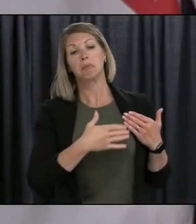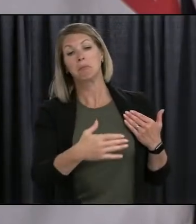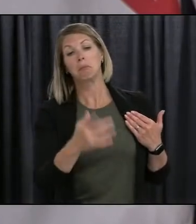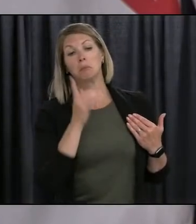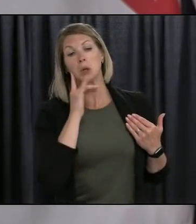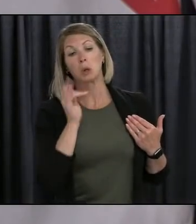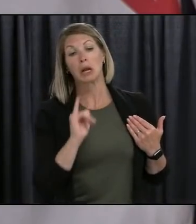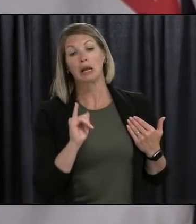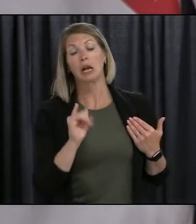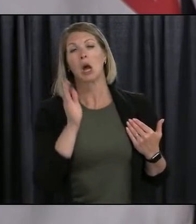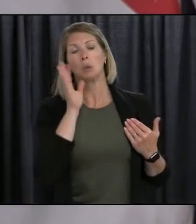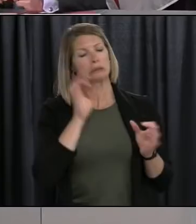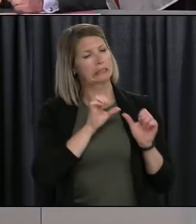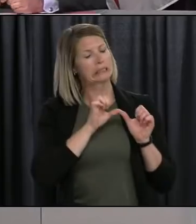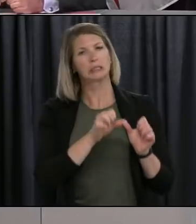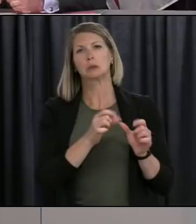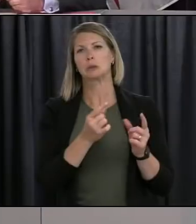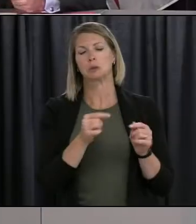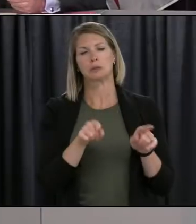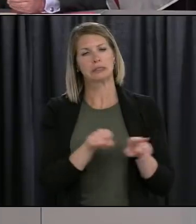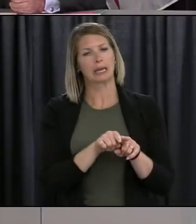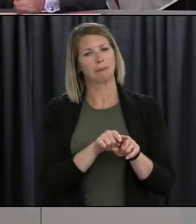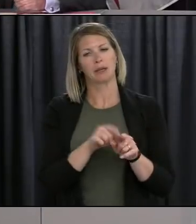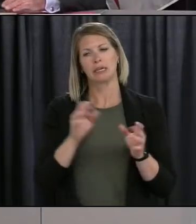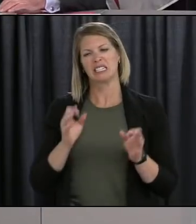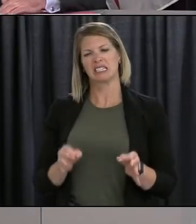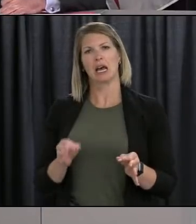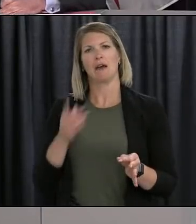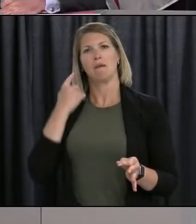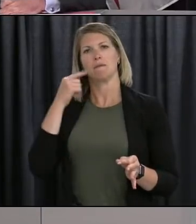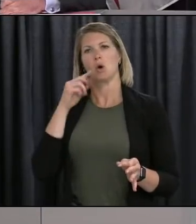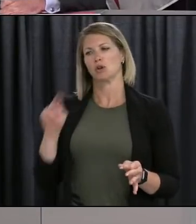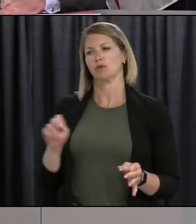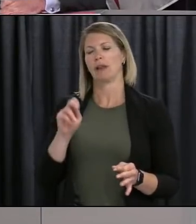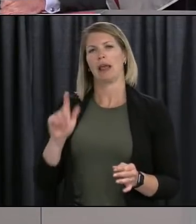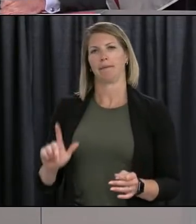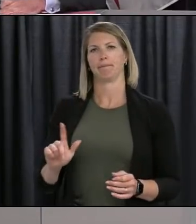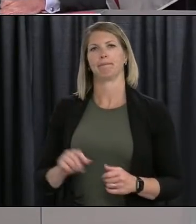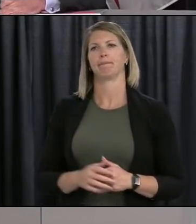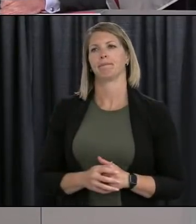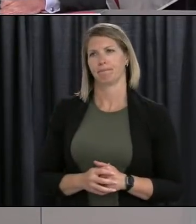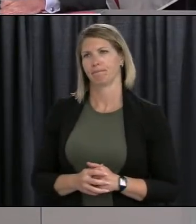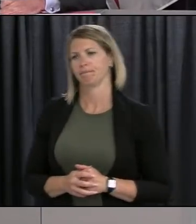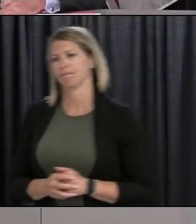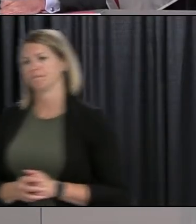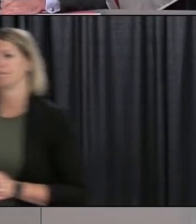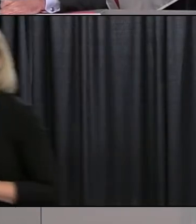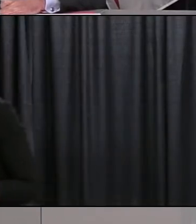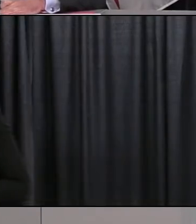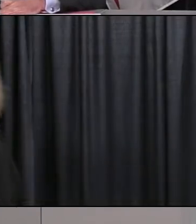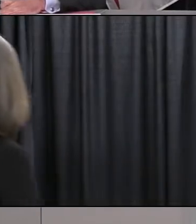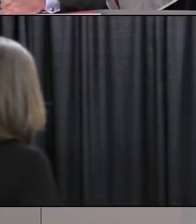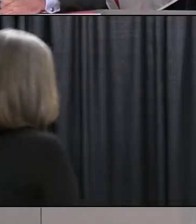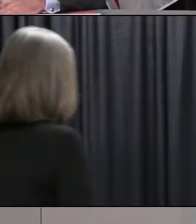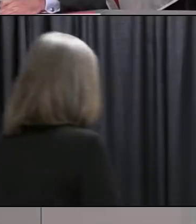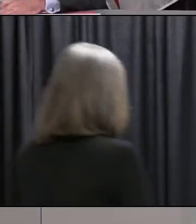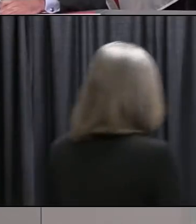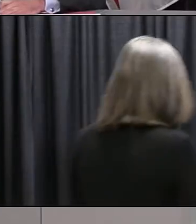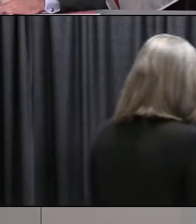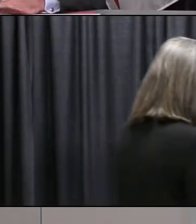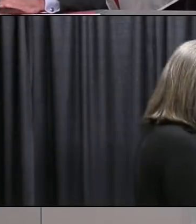provinces. Thank you. Our next questions are from Peter Jackson of The Telegram. Please go ahead.